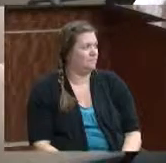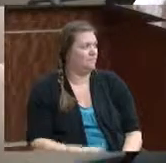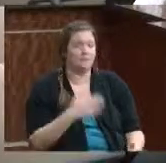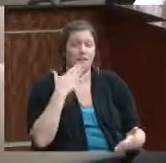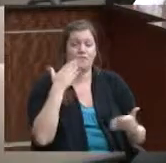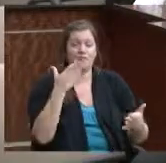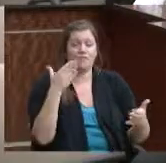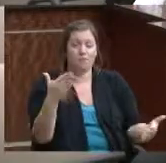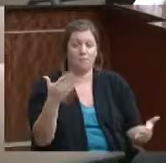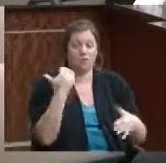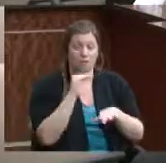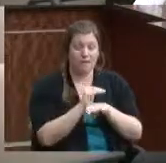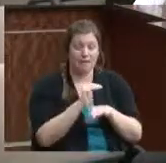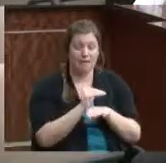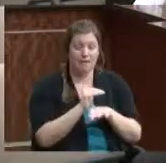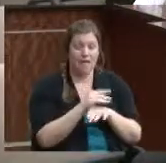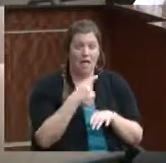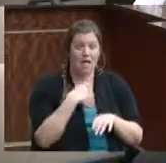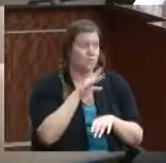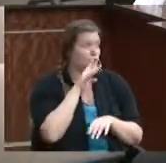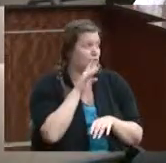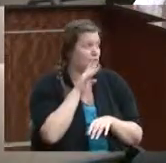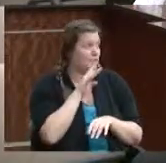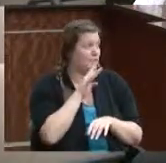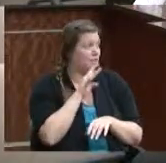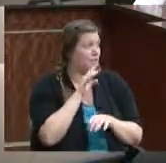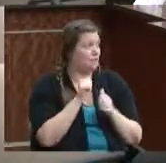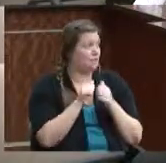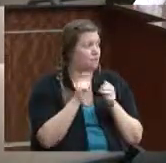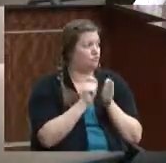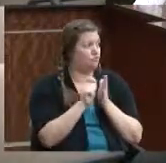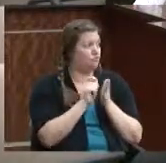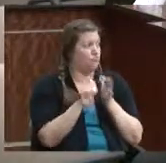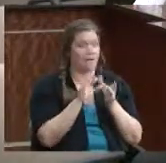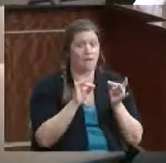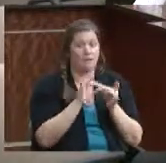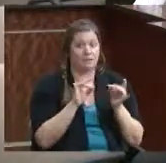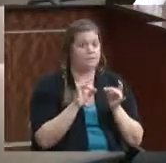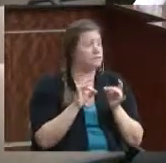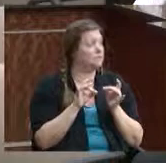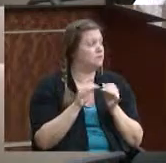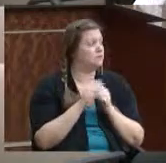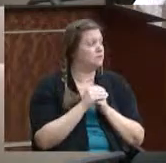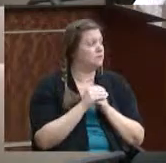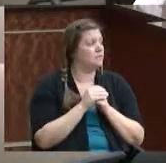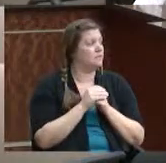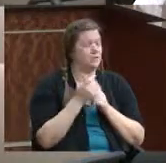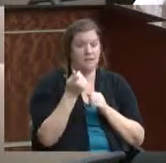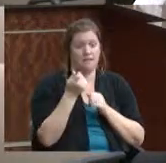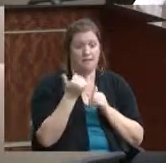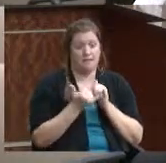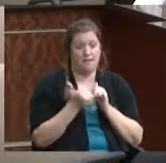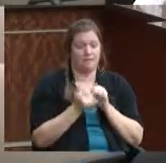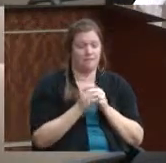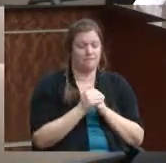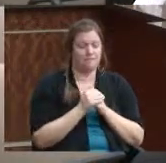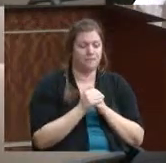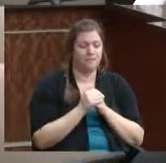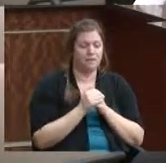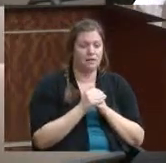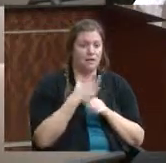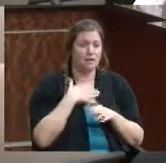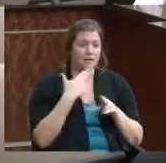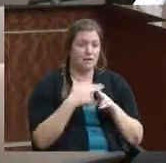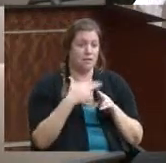Thank you very much. Good evening. I'm going to speak from some written comments and then kind of expound a little bit at the end.